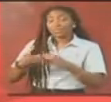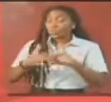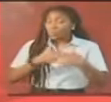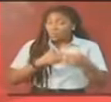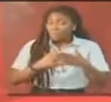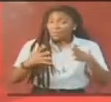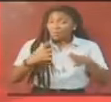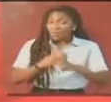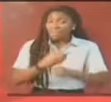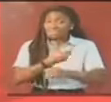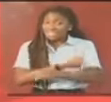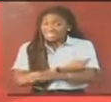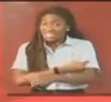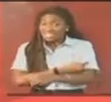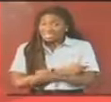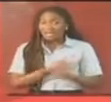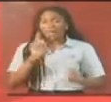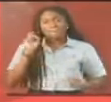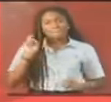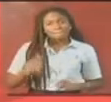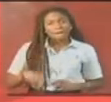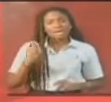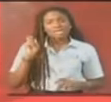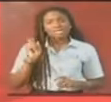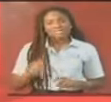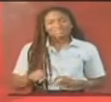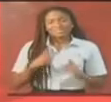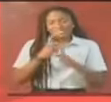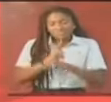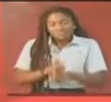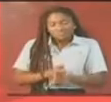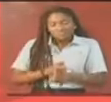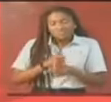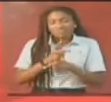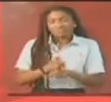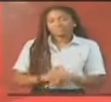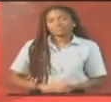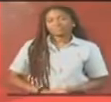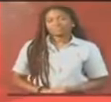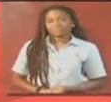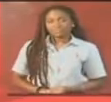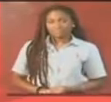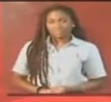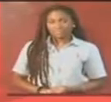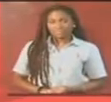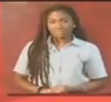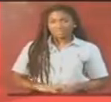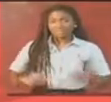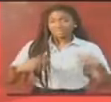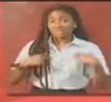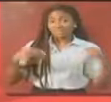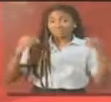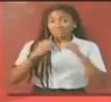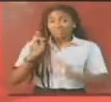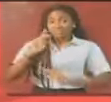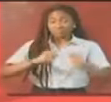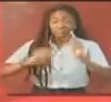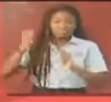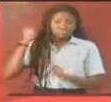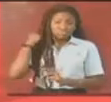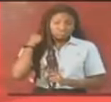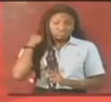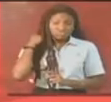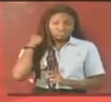must remain vigilant in our efforts to combat it. We are facing heightened levels of stress, and stress